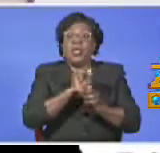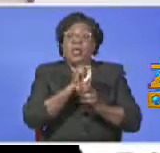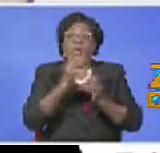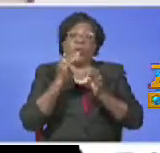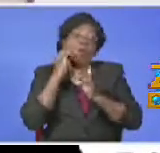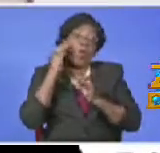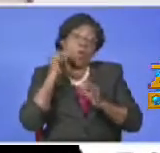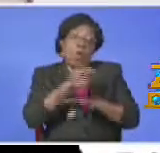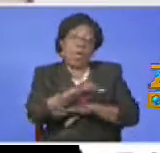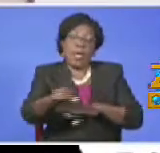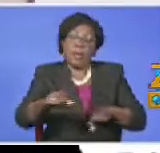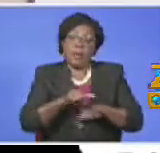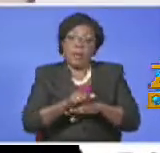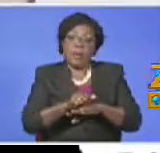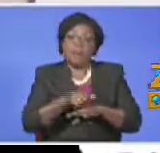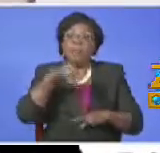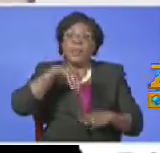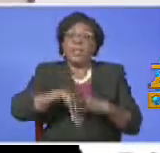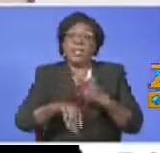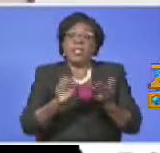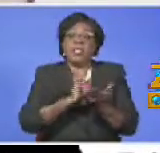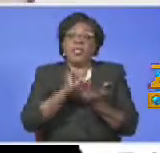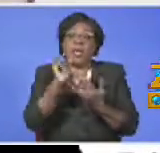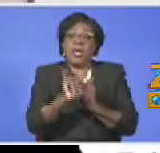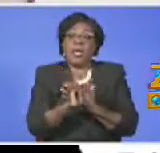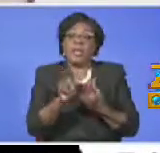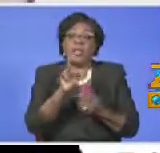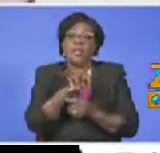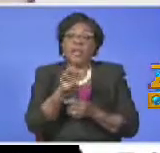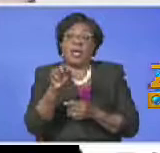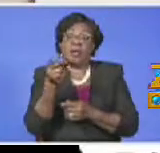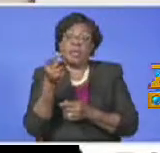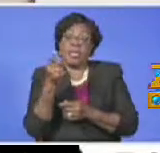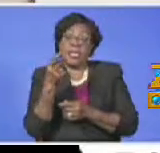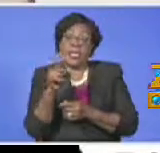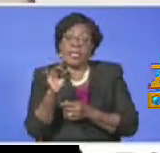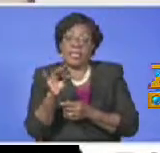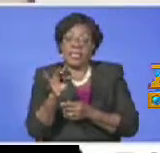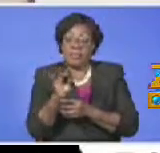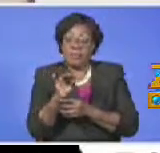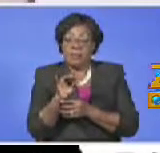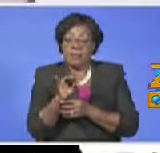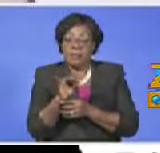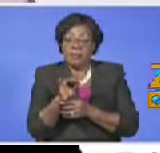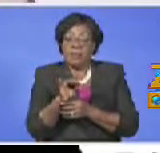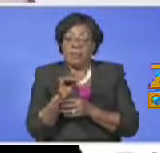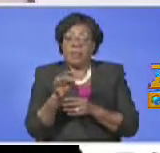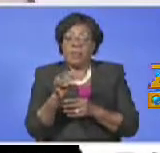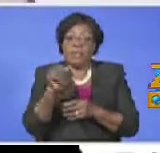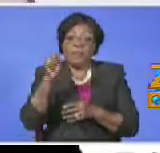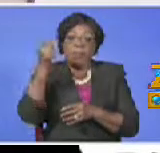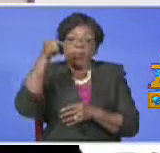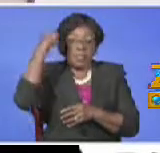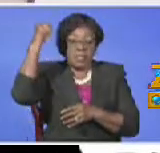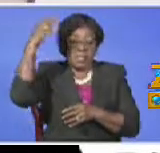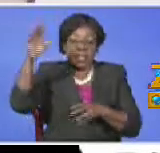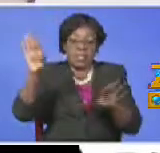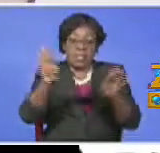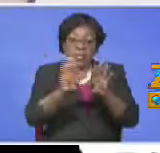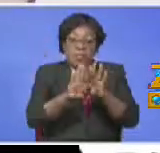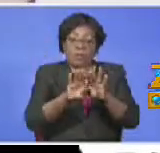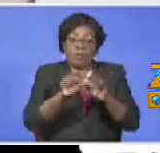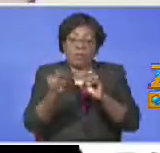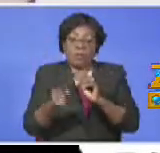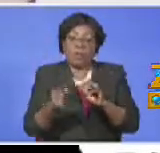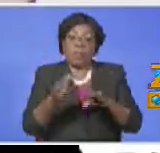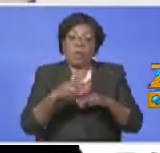In July 2018, with the offering of 10 service lots in Sunset Close subdivision,